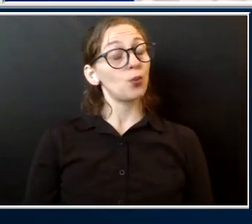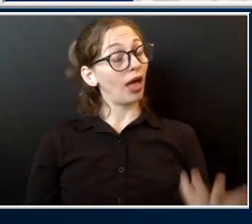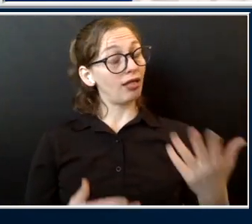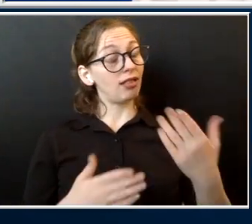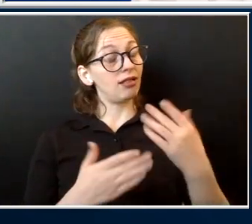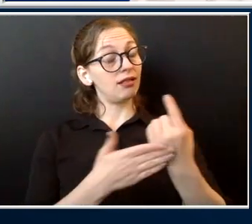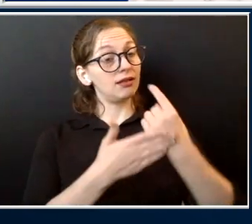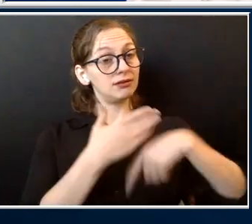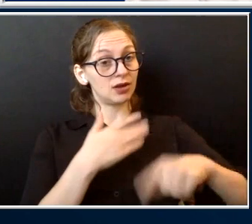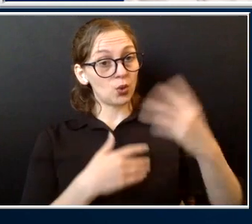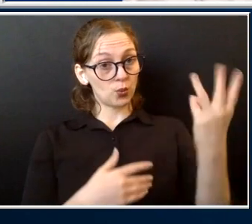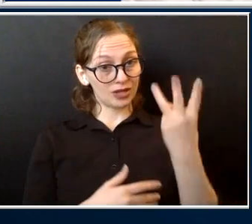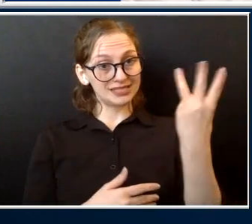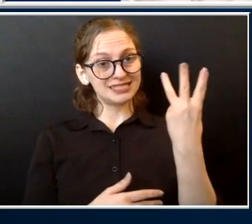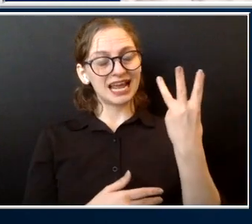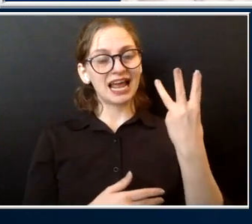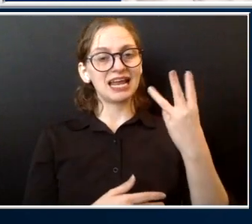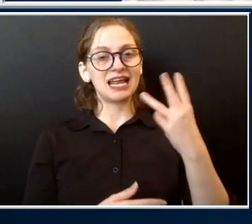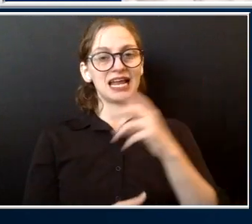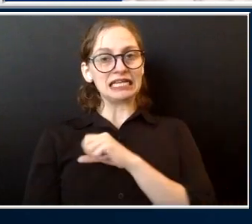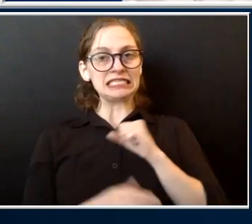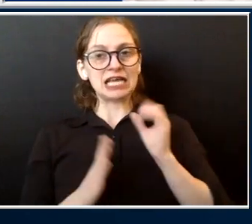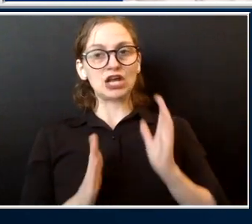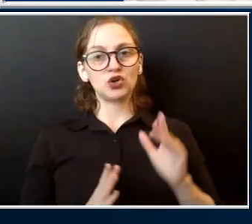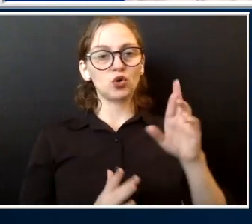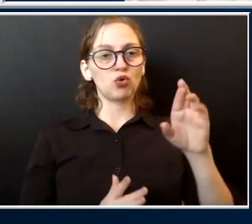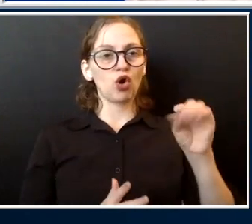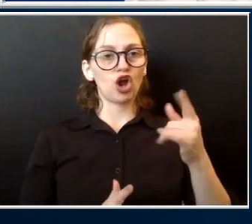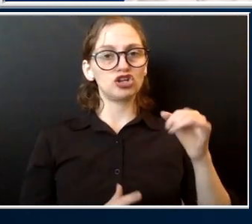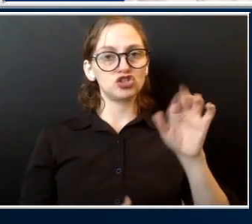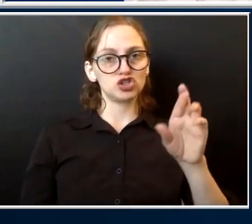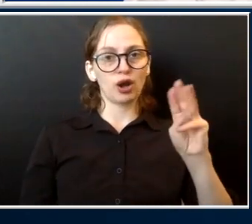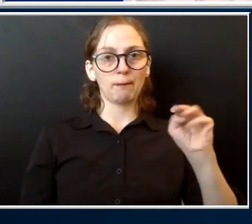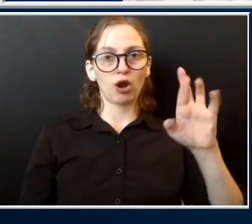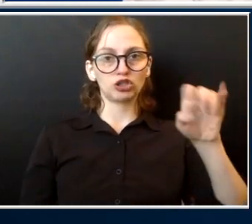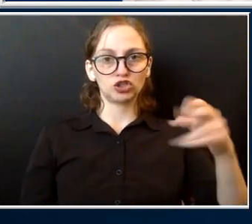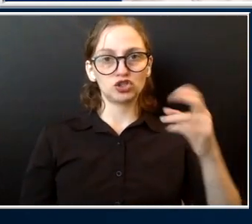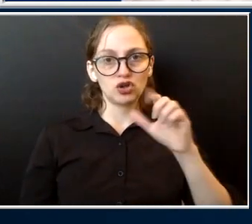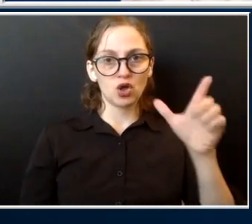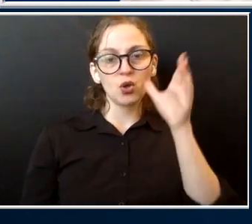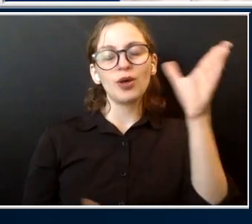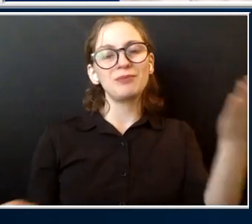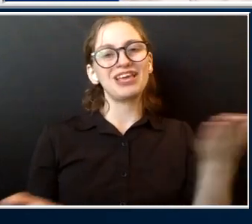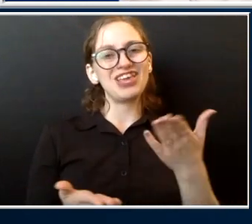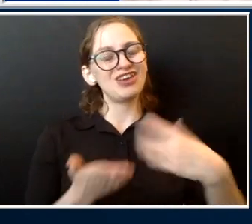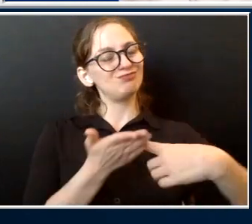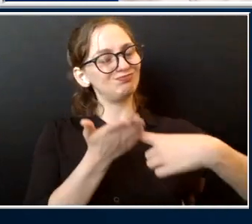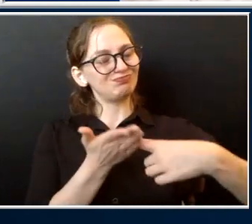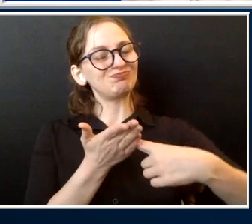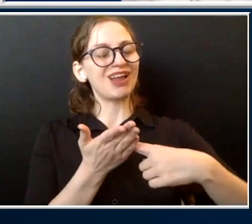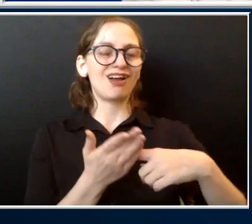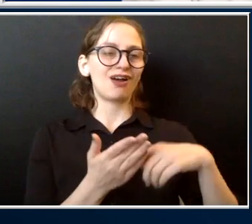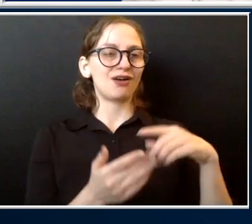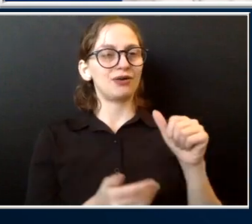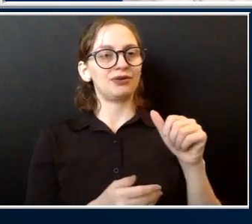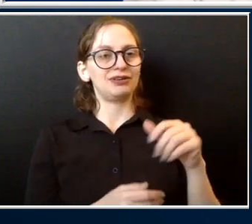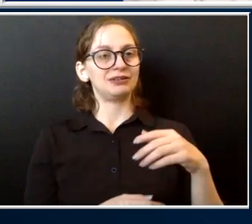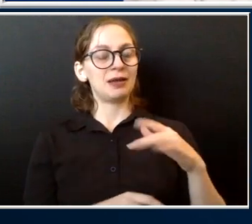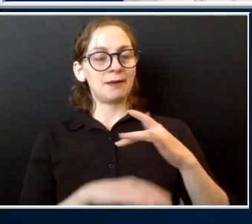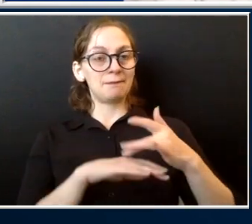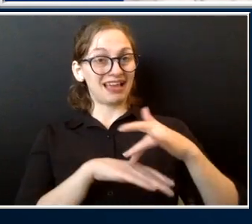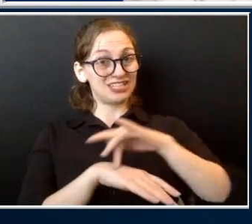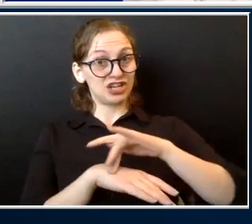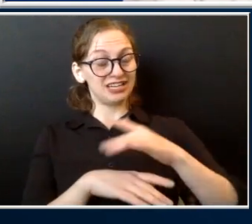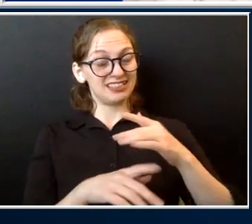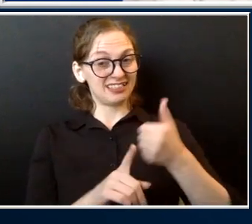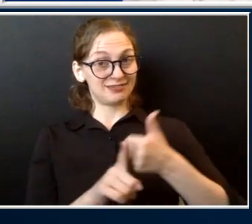Roger Marshall in our program with us. We're going to have a whole program devoted to antibiotic resistance, and we're going to talk about legislation that tries to help address that. And actually,